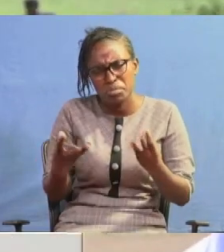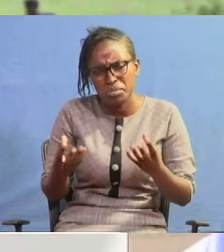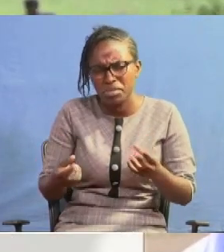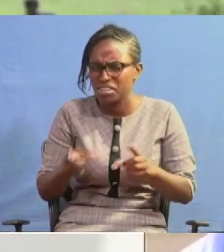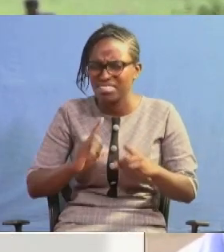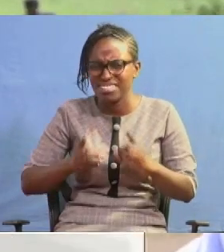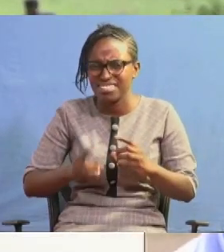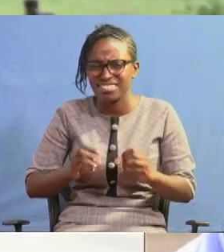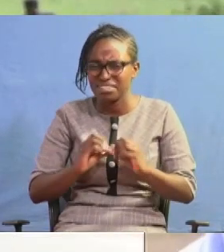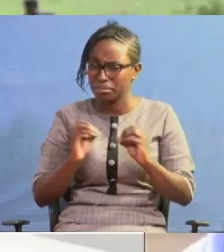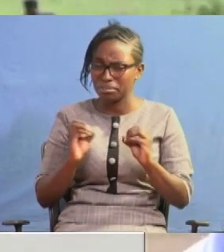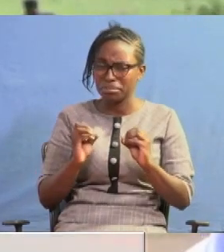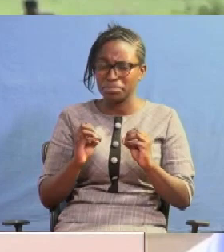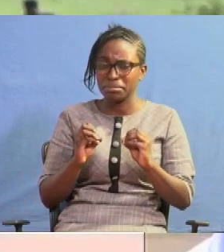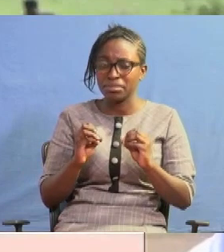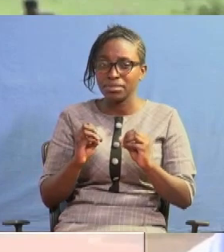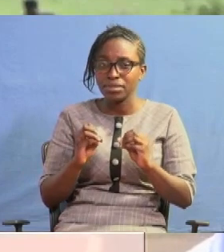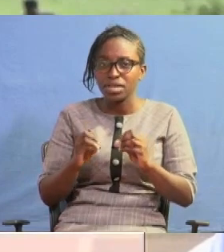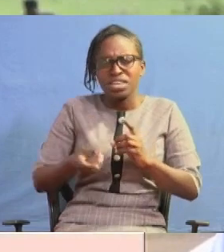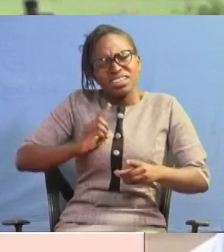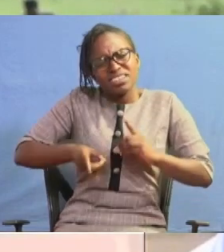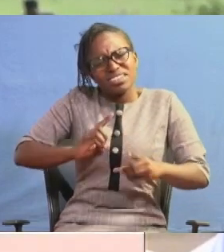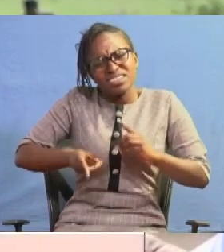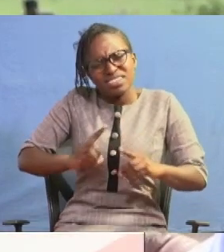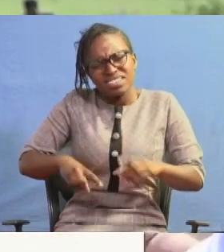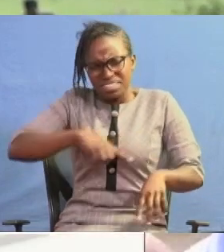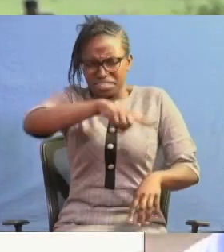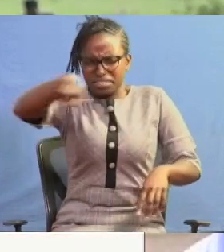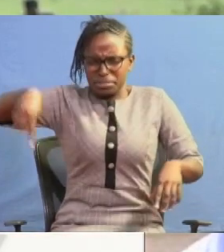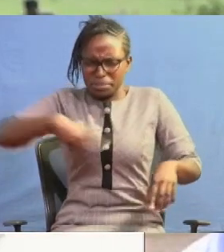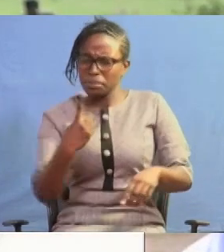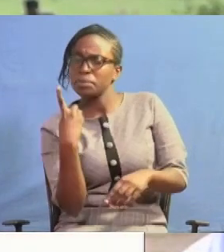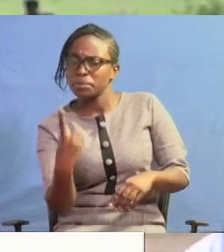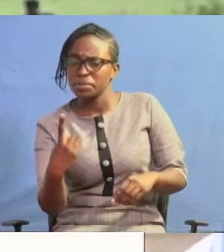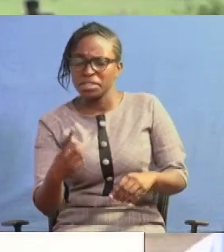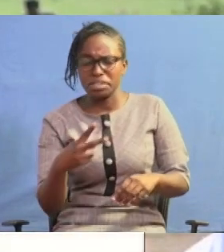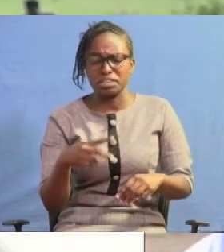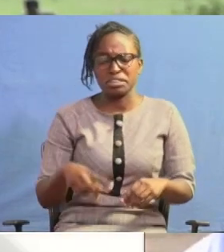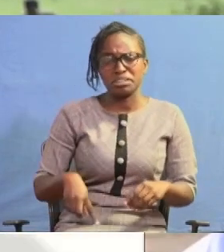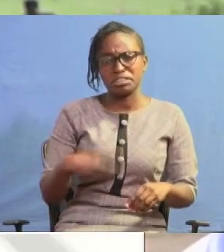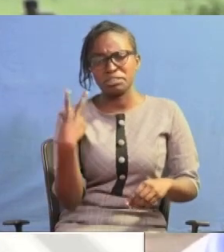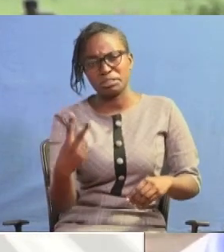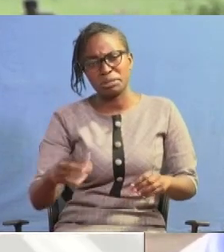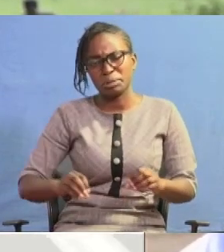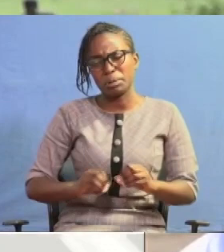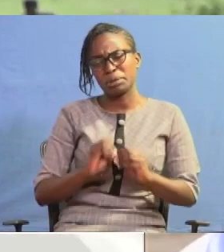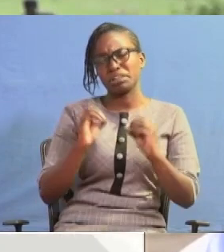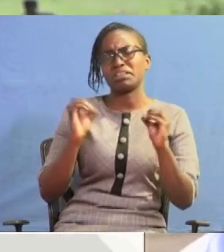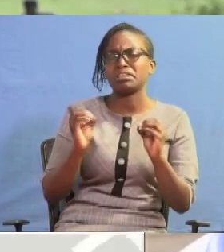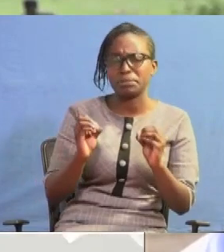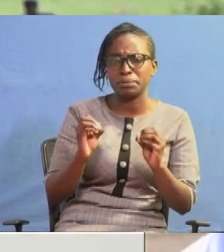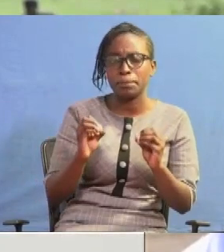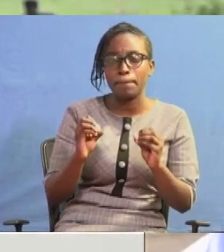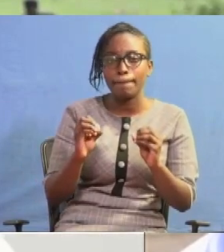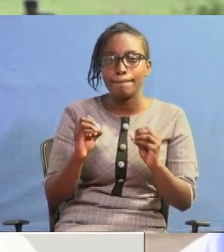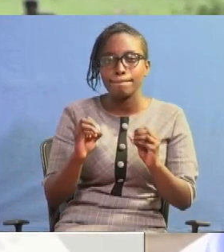kukimbia. Unaona mwanaume amekimbia round moja ya pili inamweza. So ningeomba sana wapunguze, hata